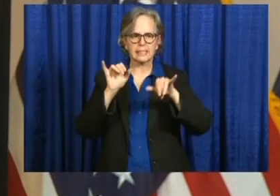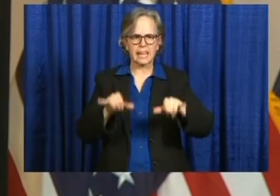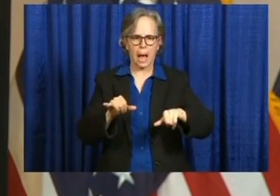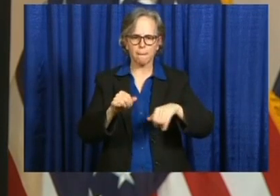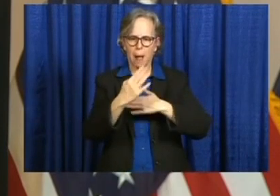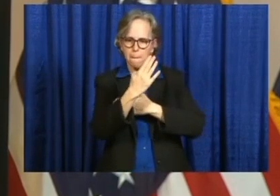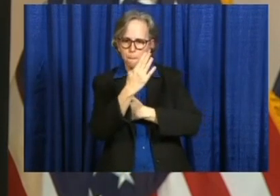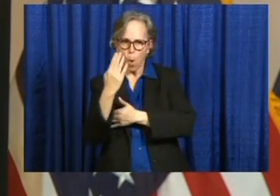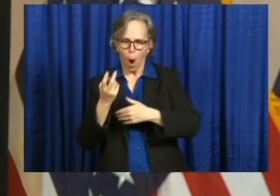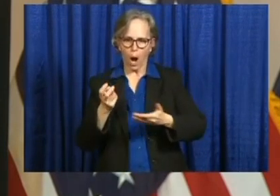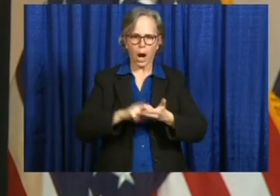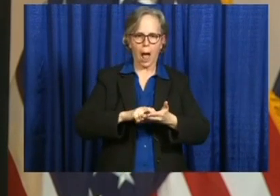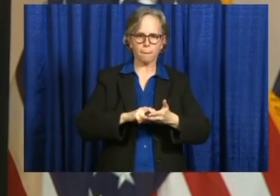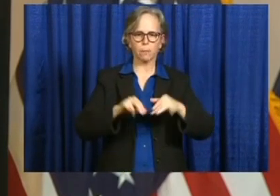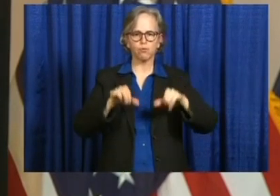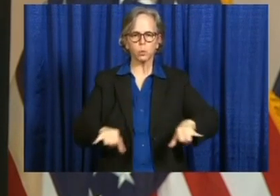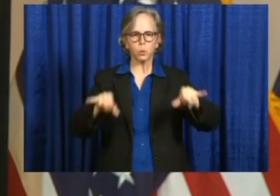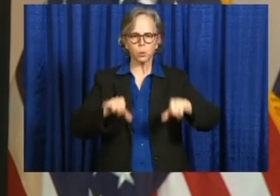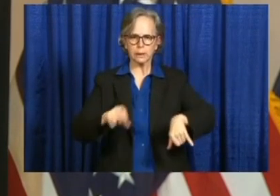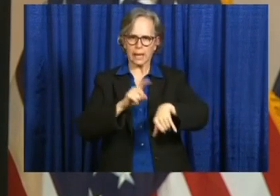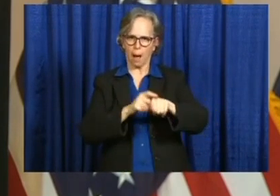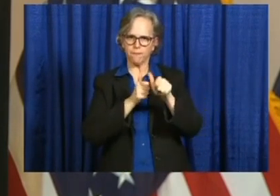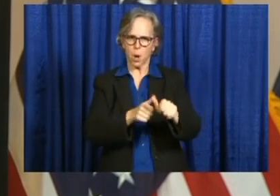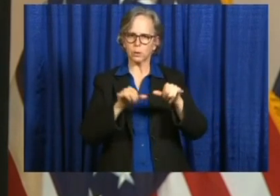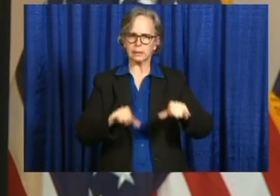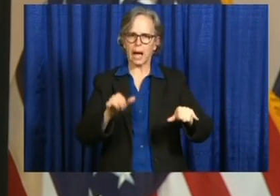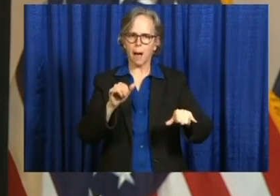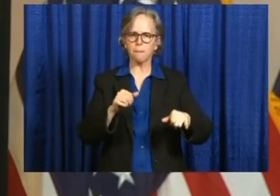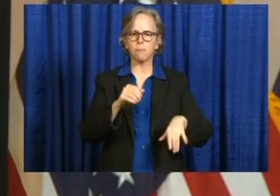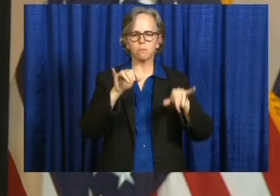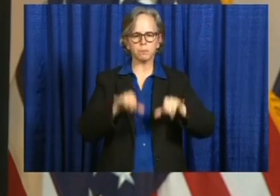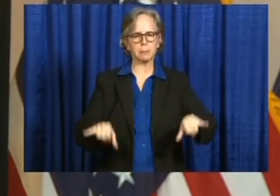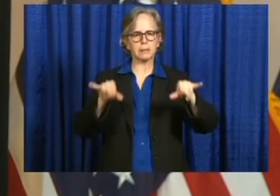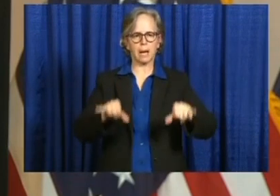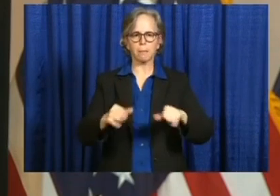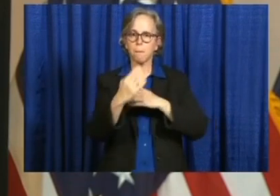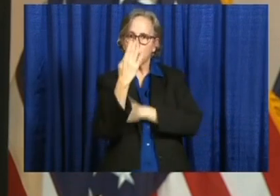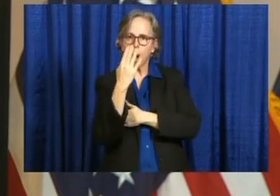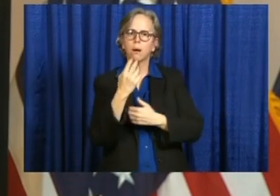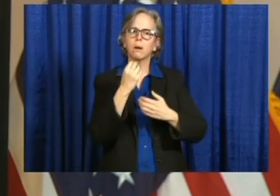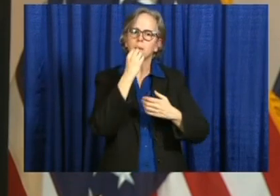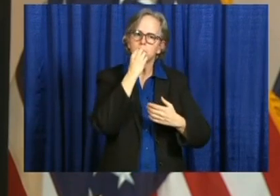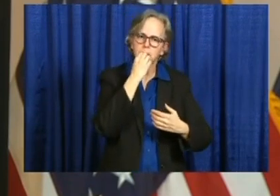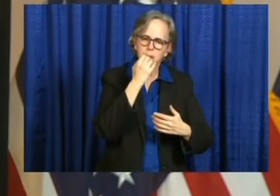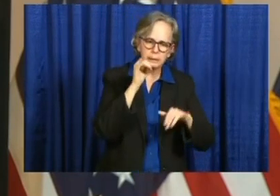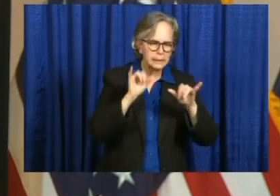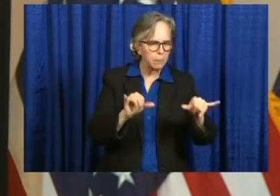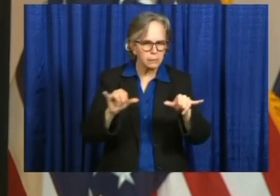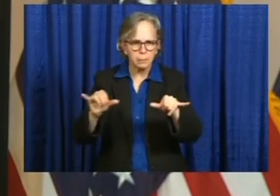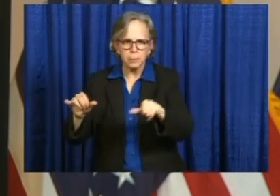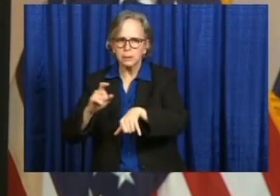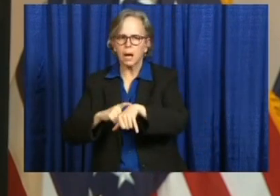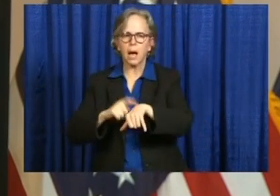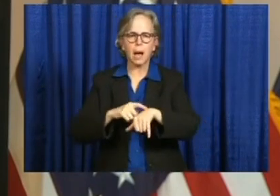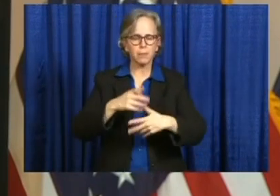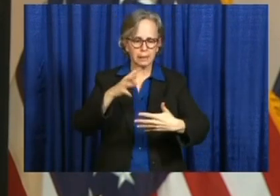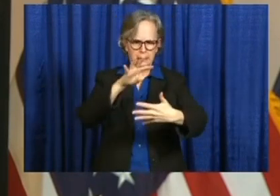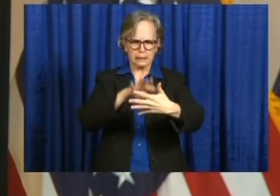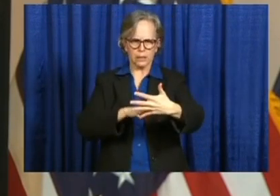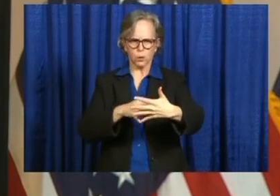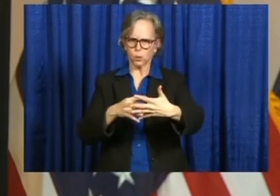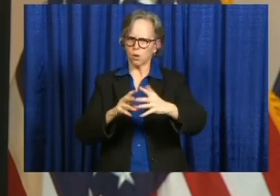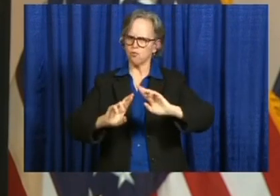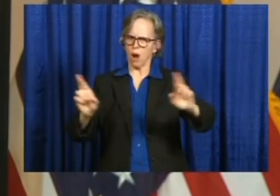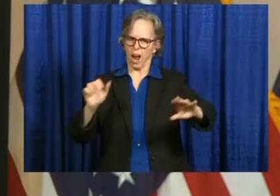dressed and starting off about our day, having meals at normal times, and really keeping a schedule for ourselves in our household.